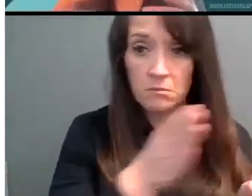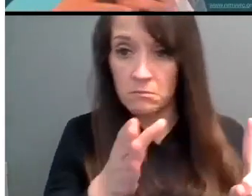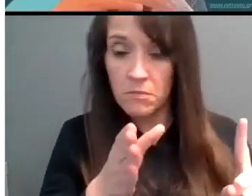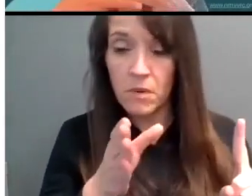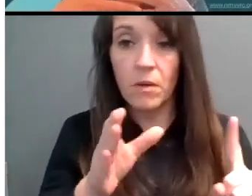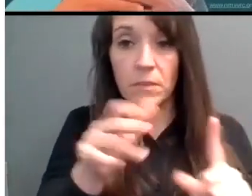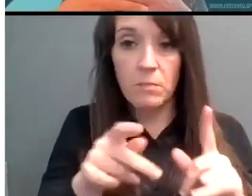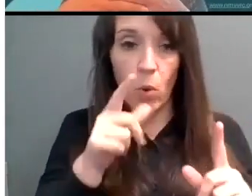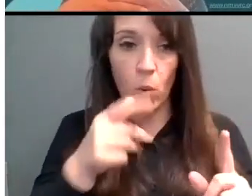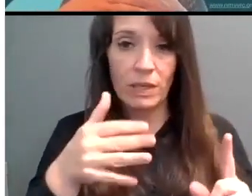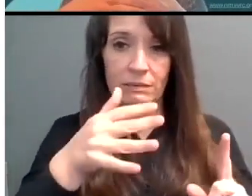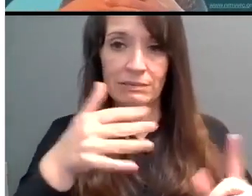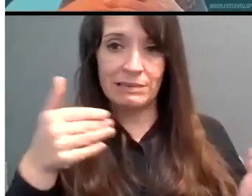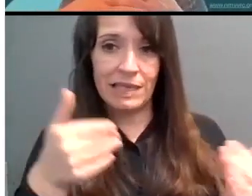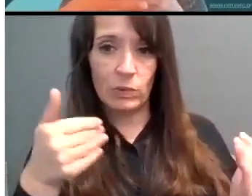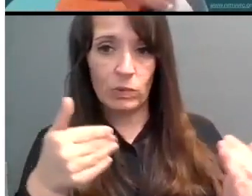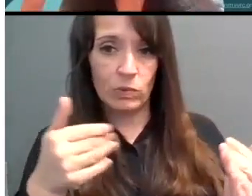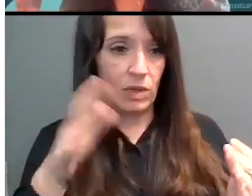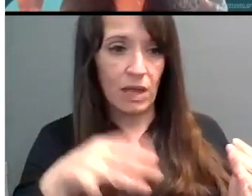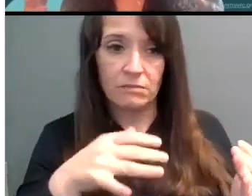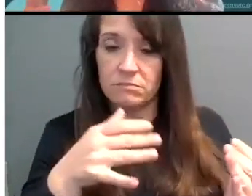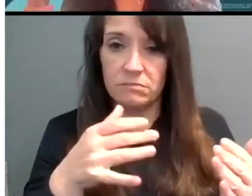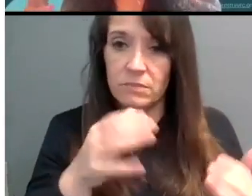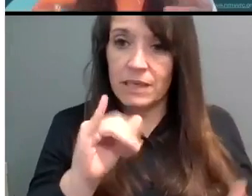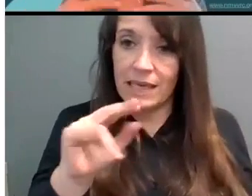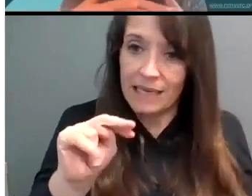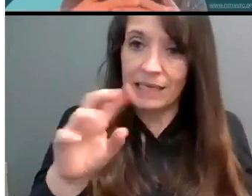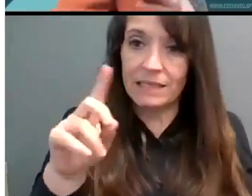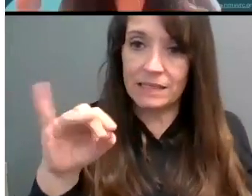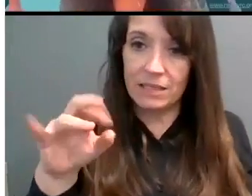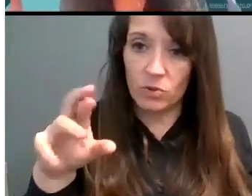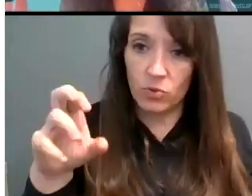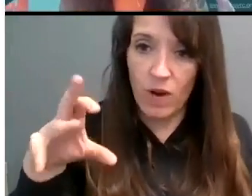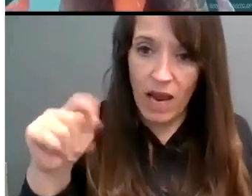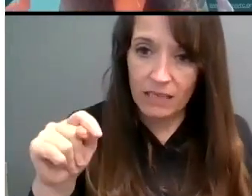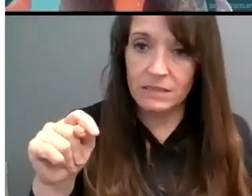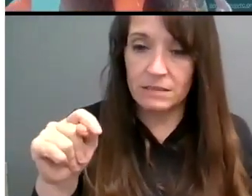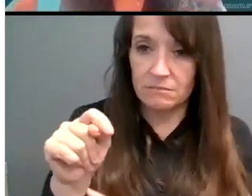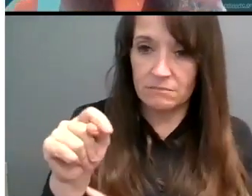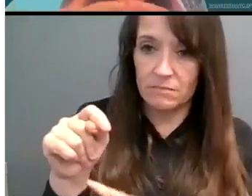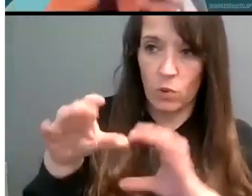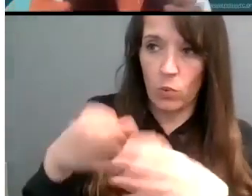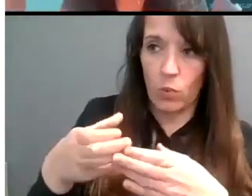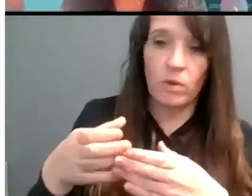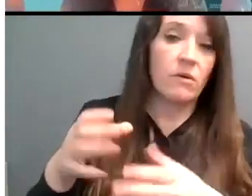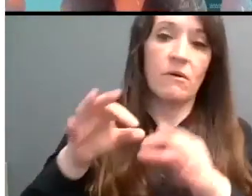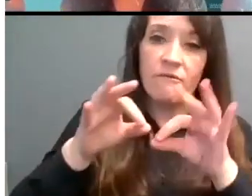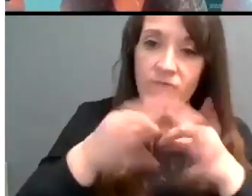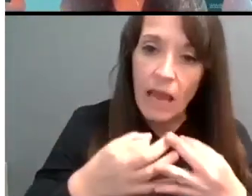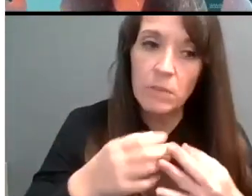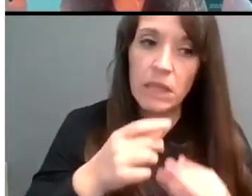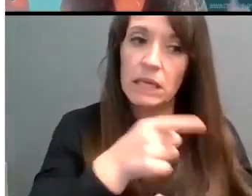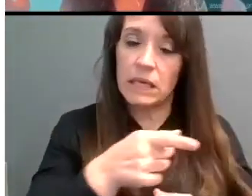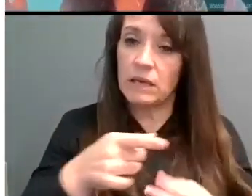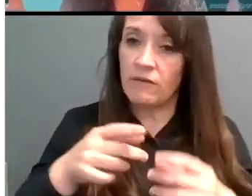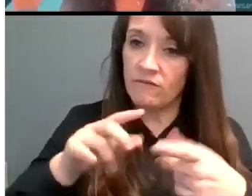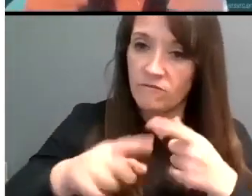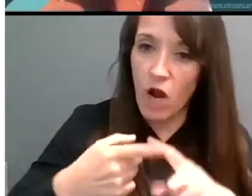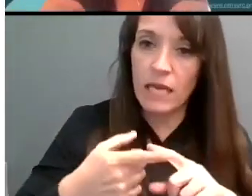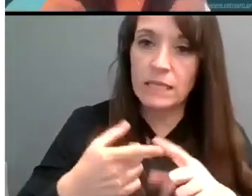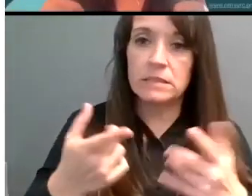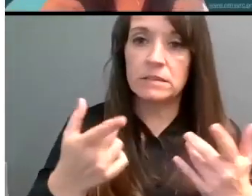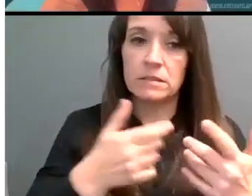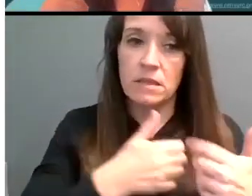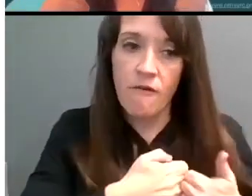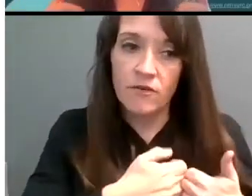victims. So those can be family members, friends of loved ones, and friends whose